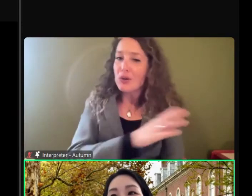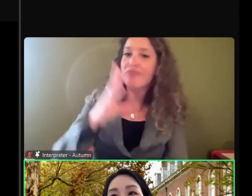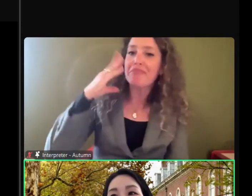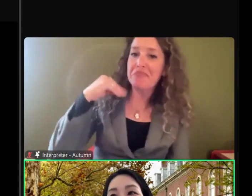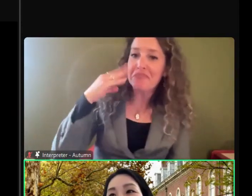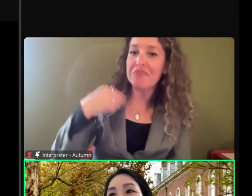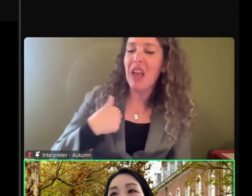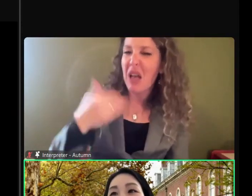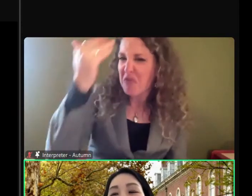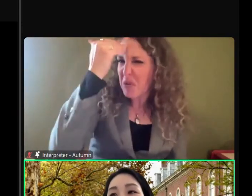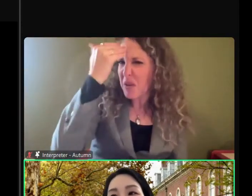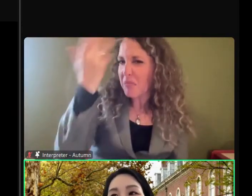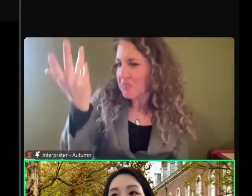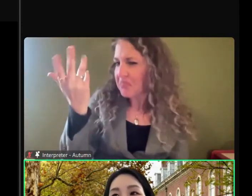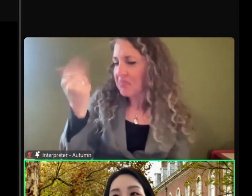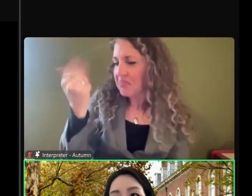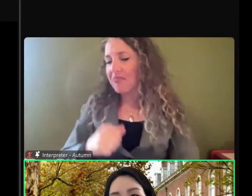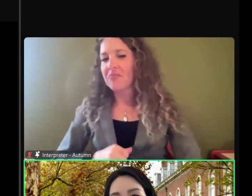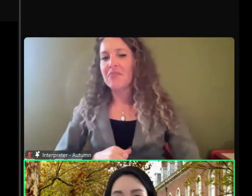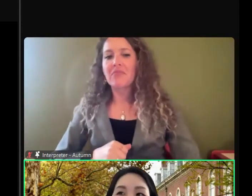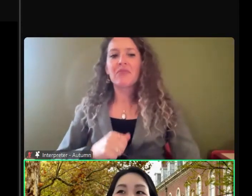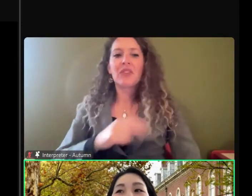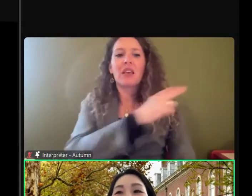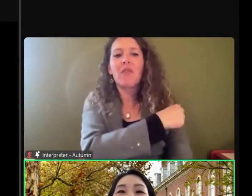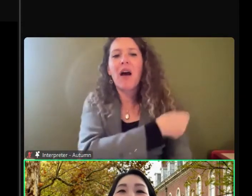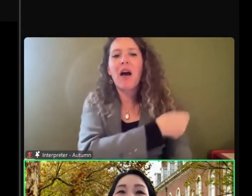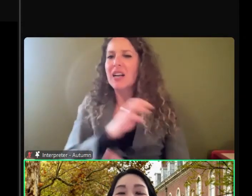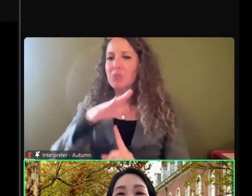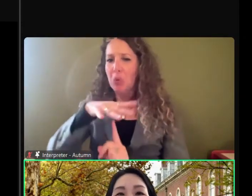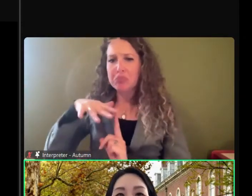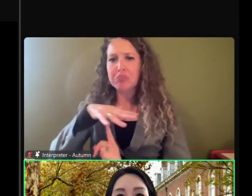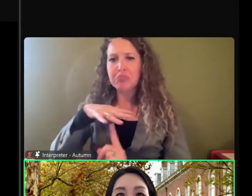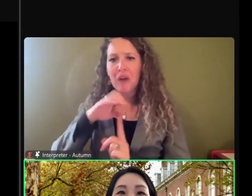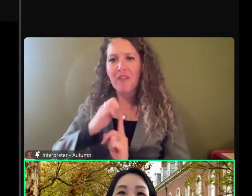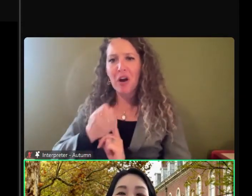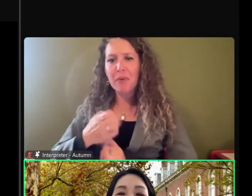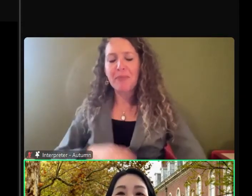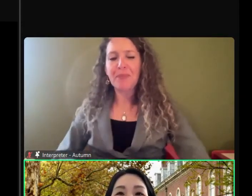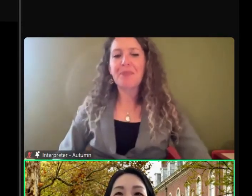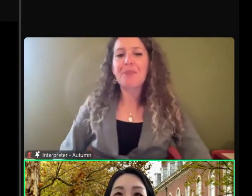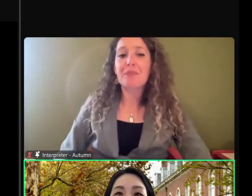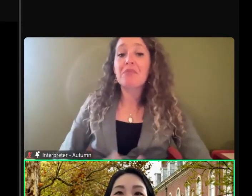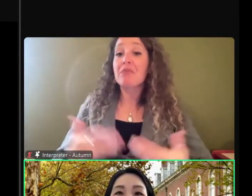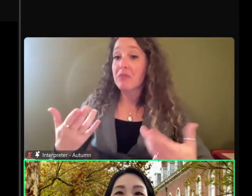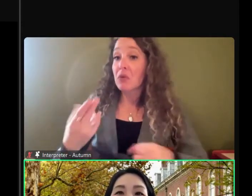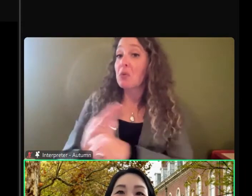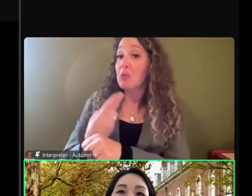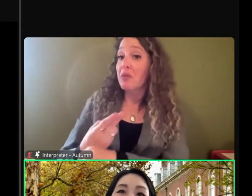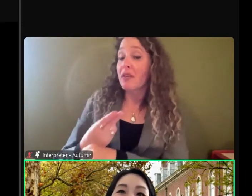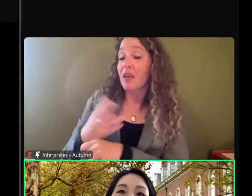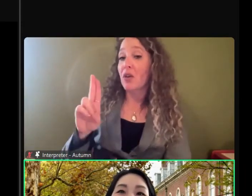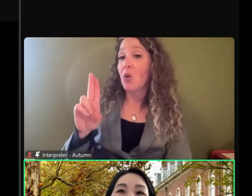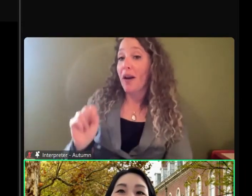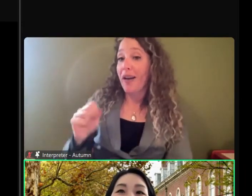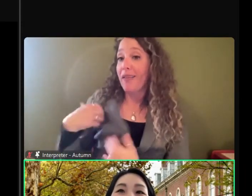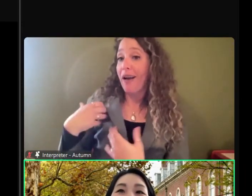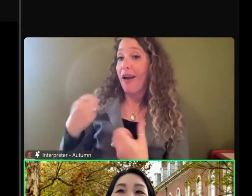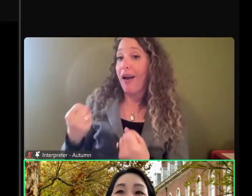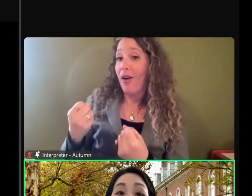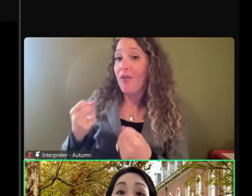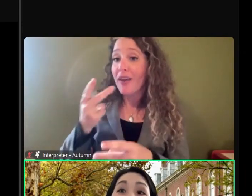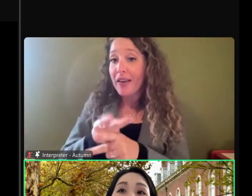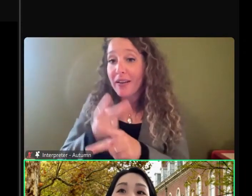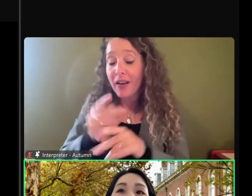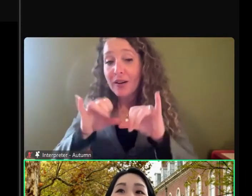familiar with hospital environments. Naturally, using the US healthcare system has led me